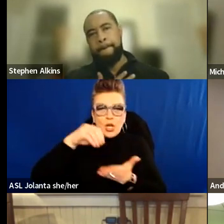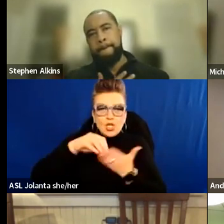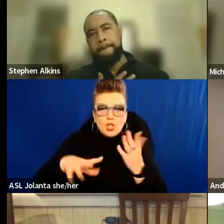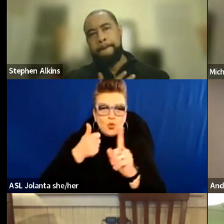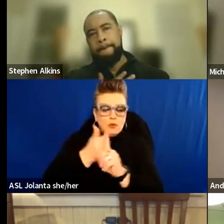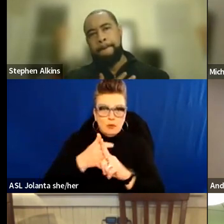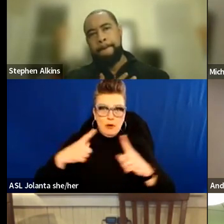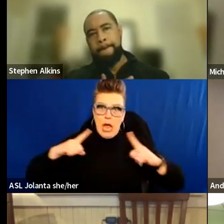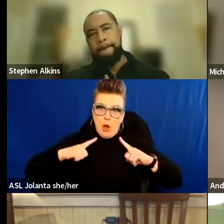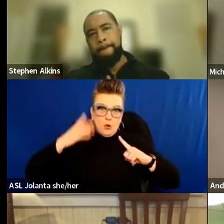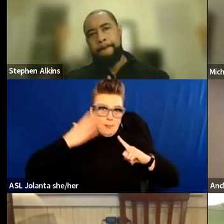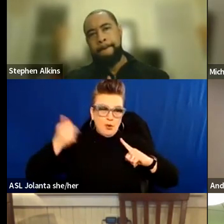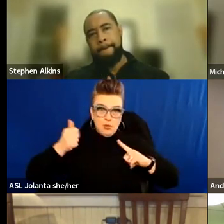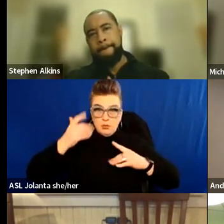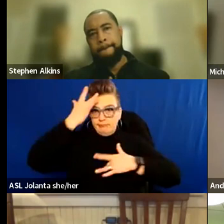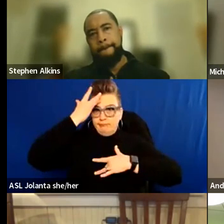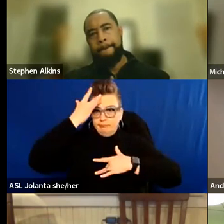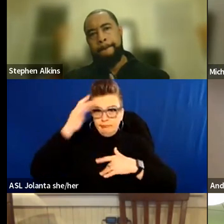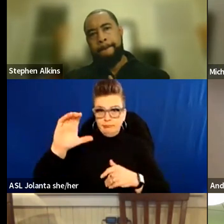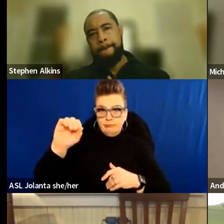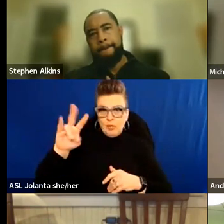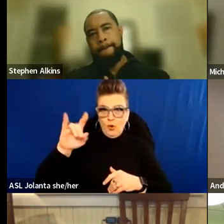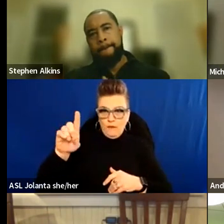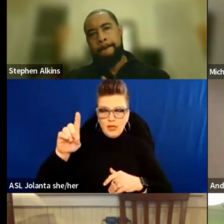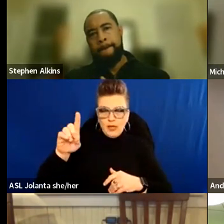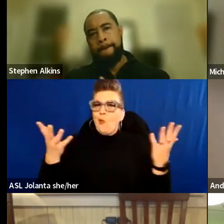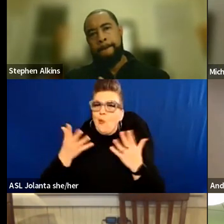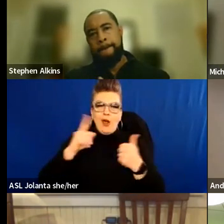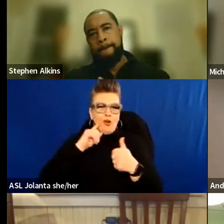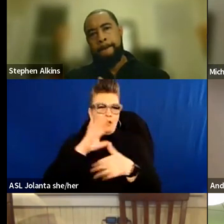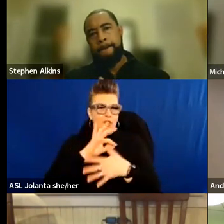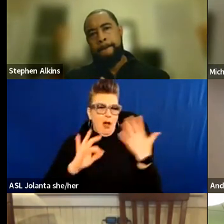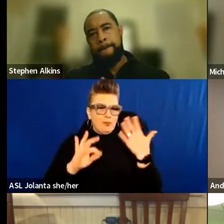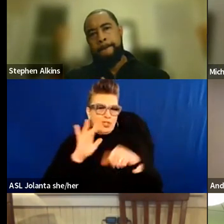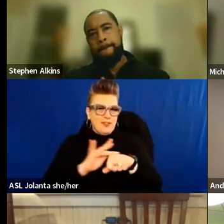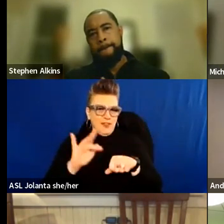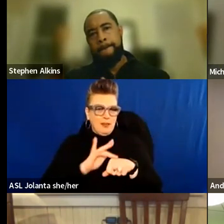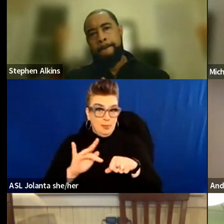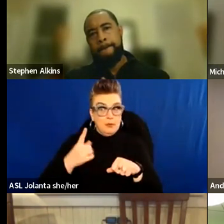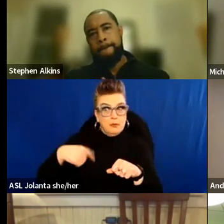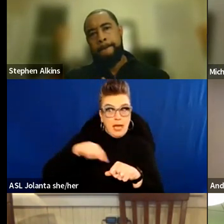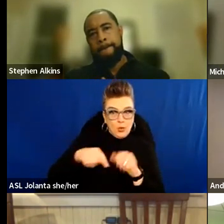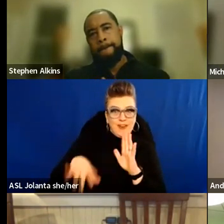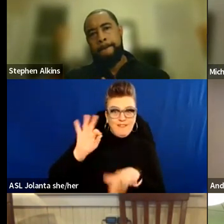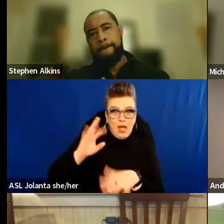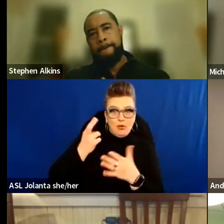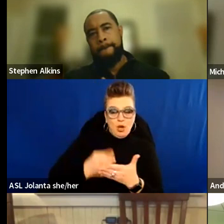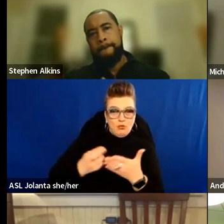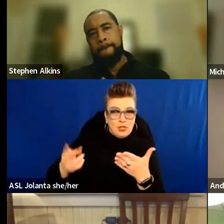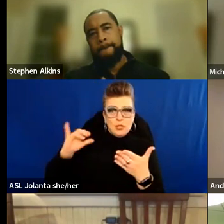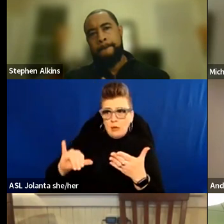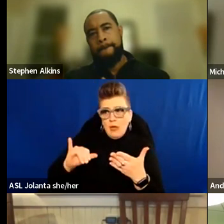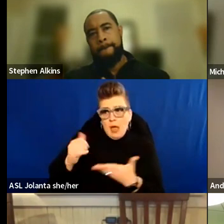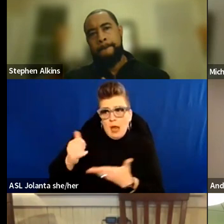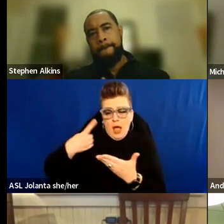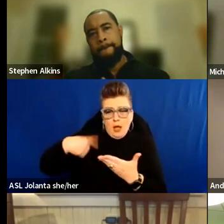for covid what would be the options that might be available to them and and we found a resource that that was help helped